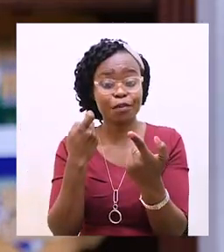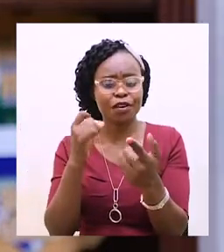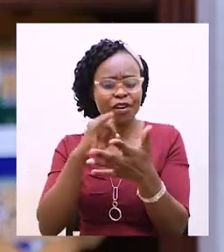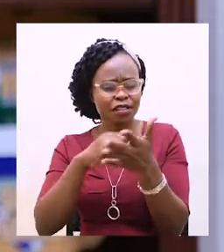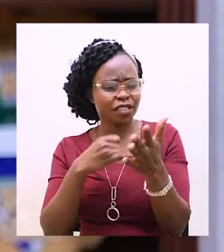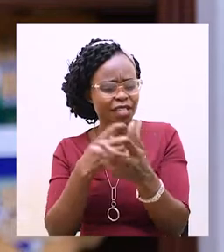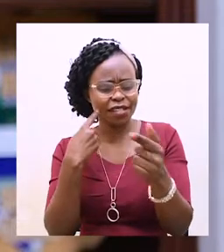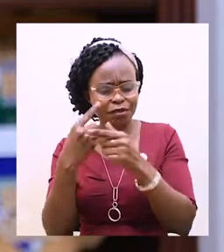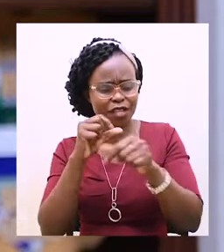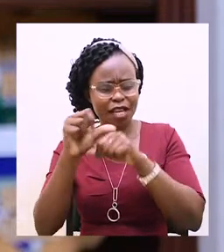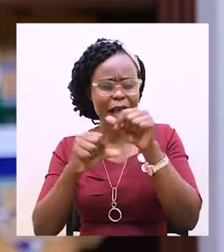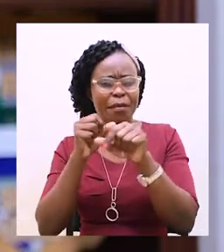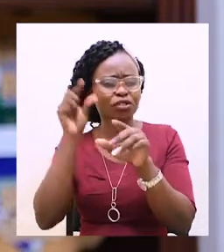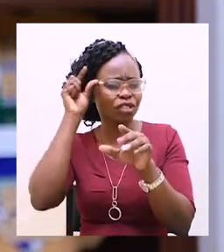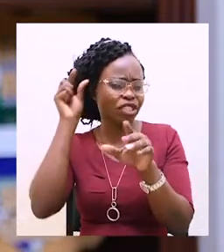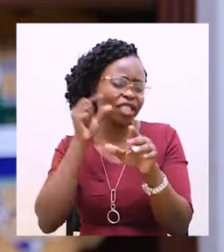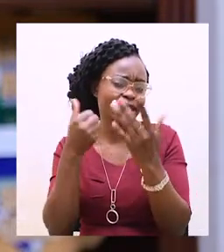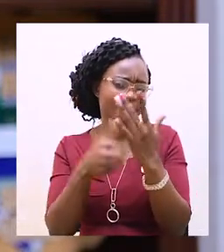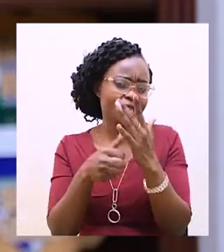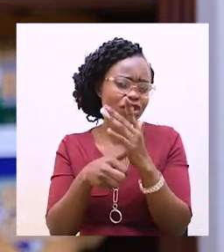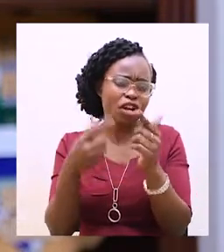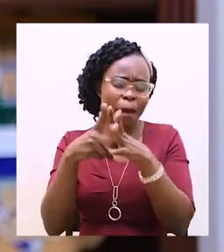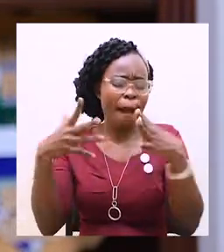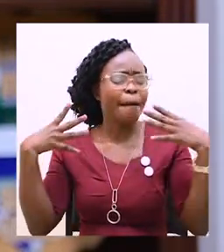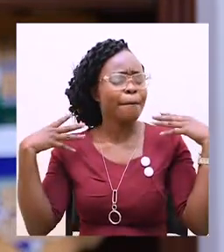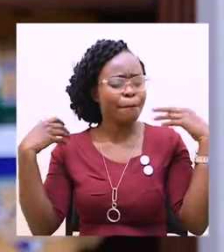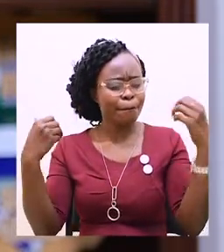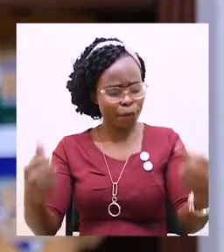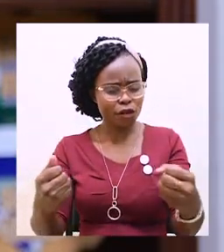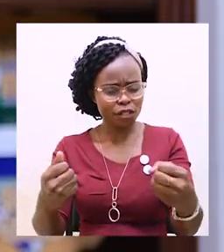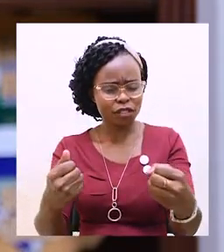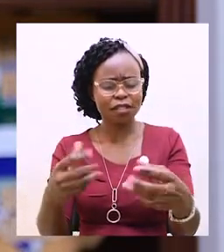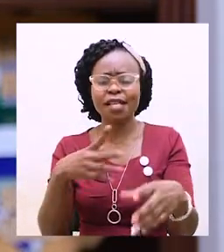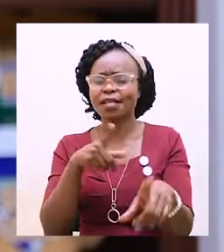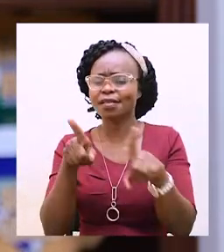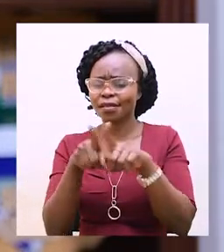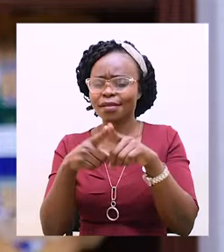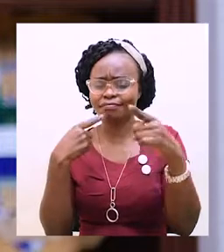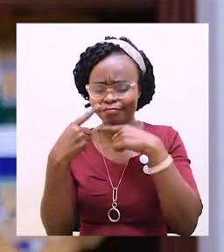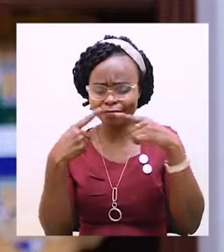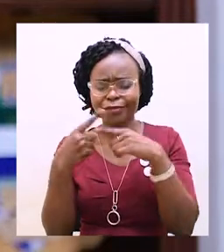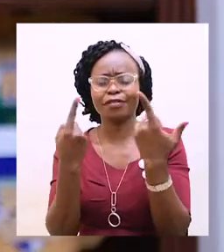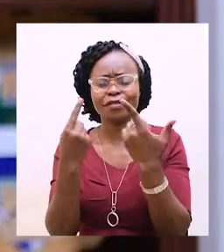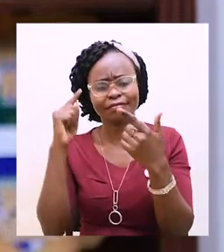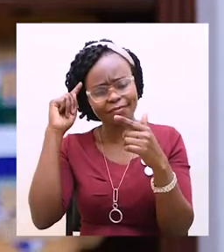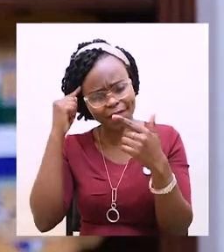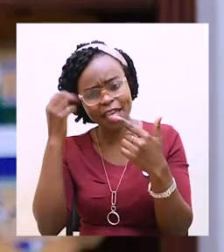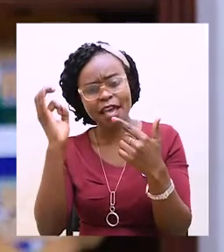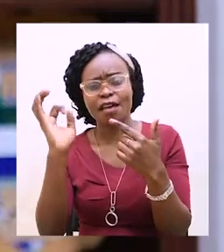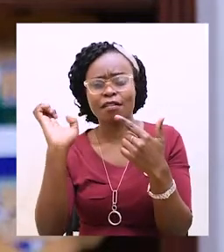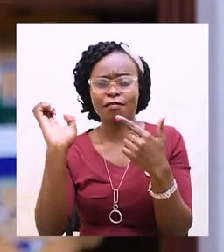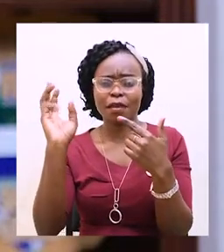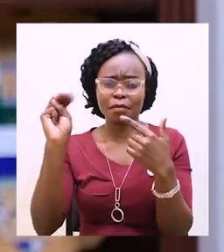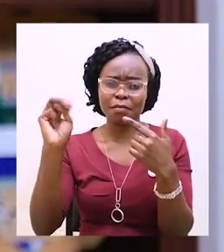from just talking about gender issues to be more bold and unapologetic around taking a feminist